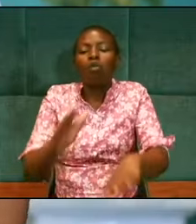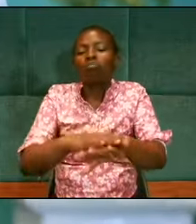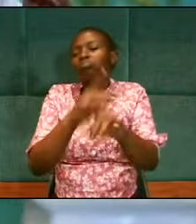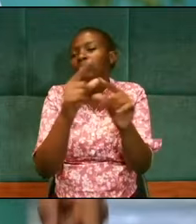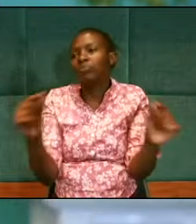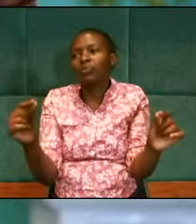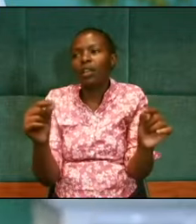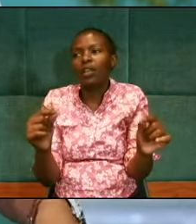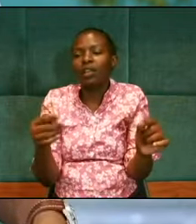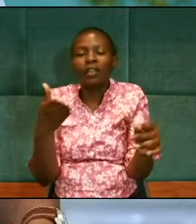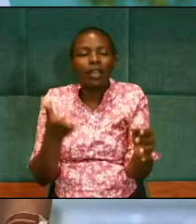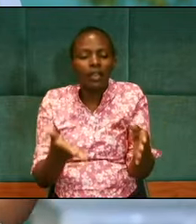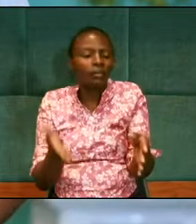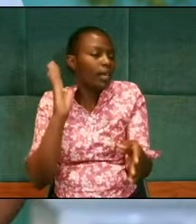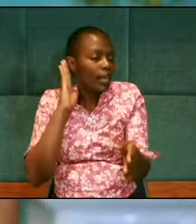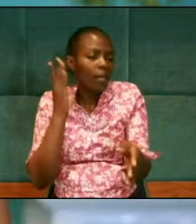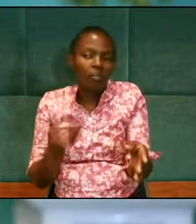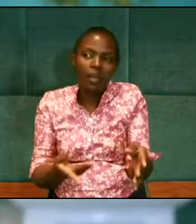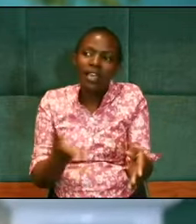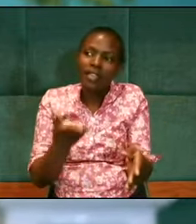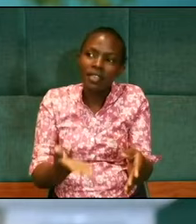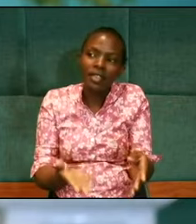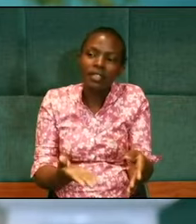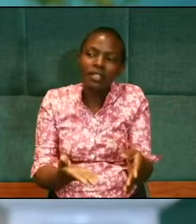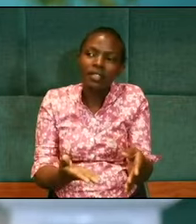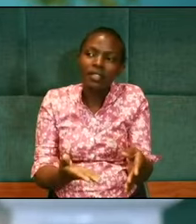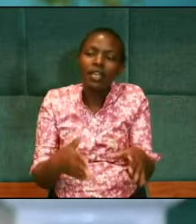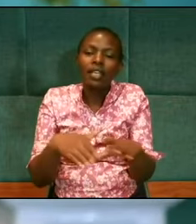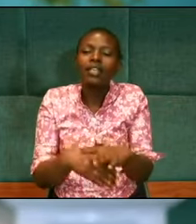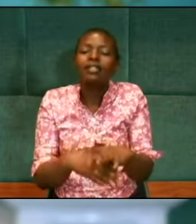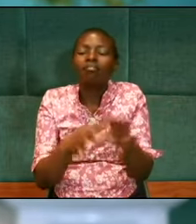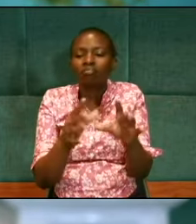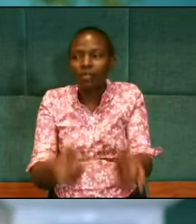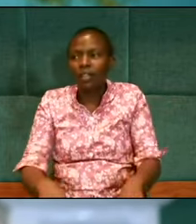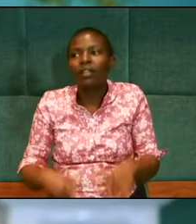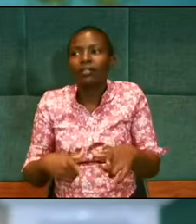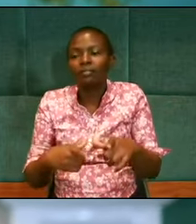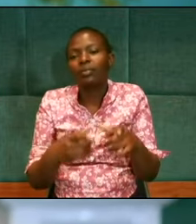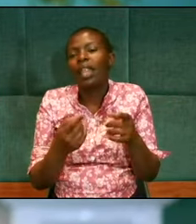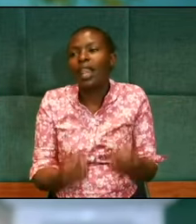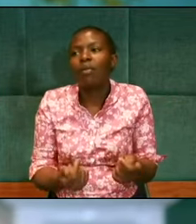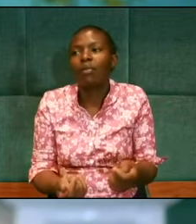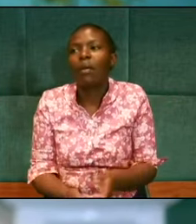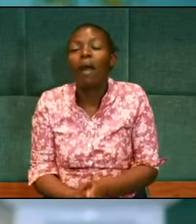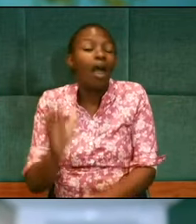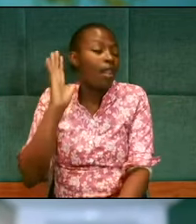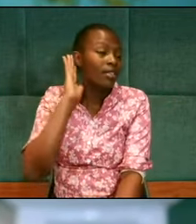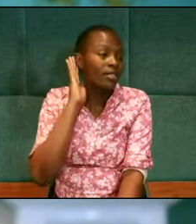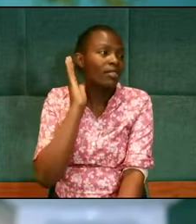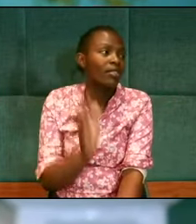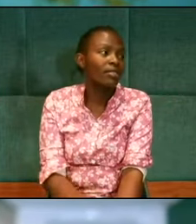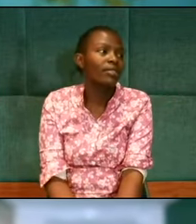me. This presentation is life defining. Listen.